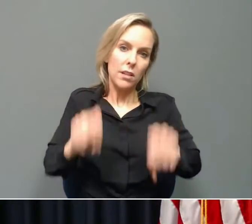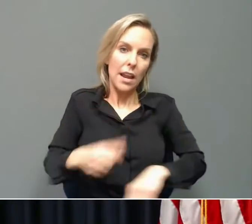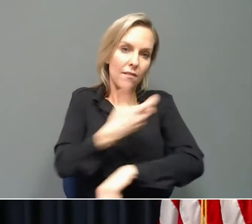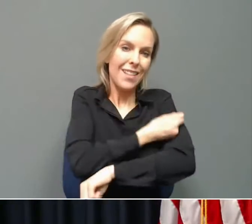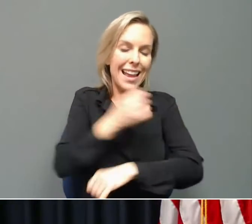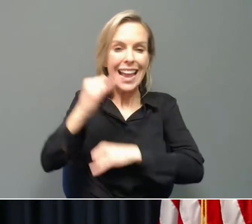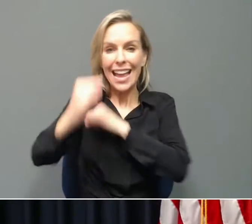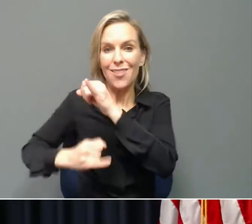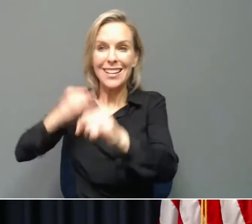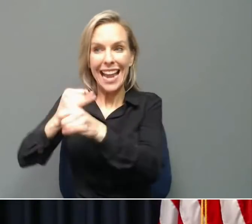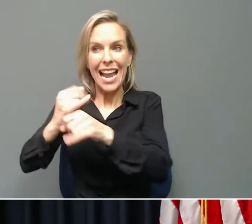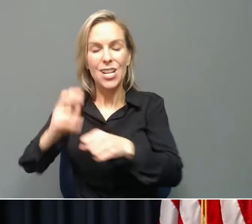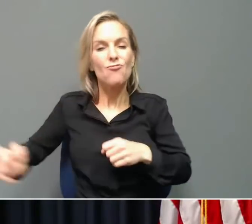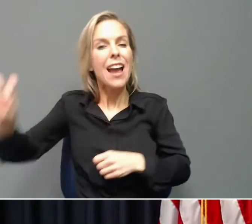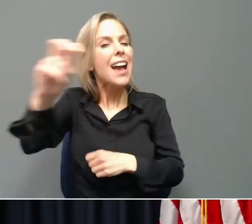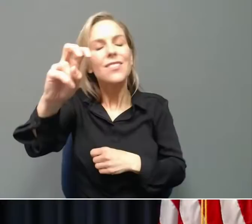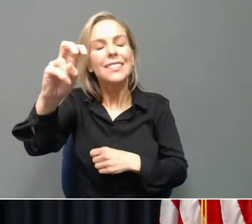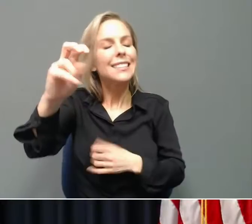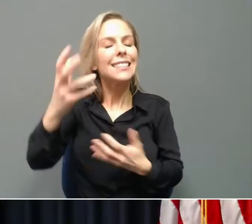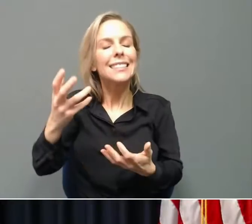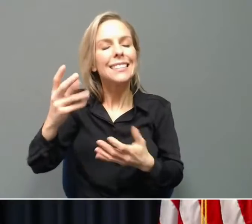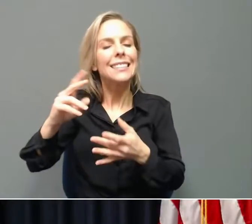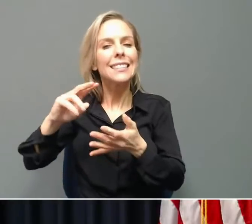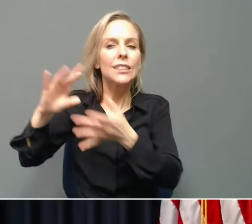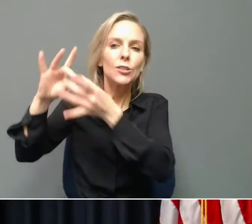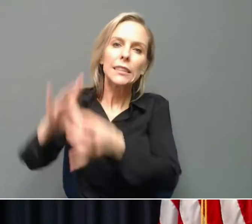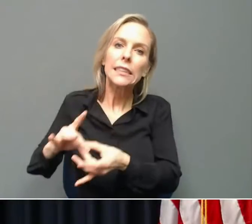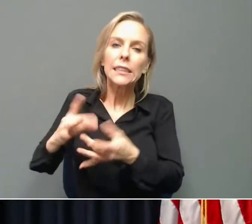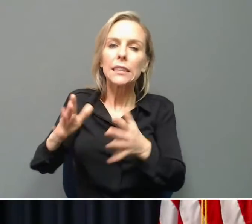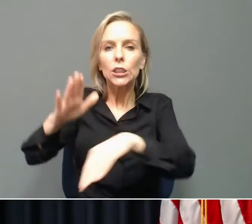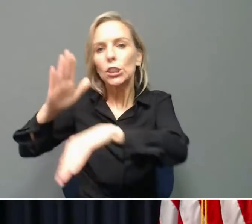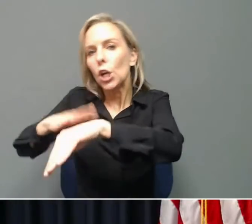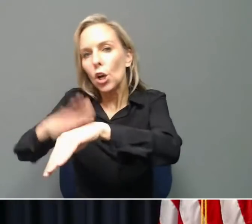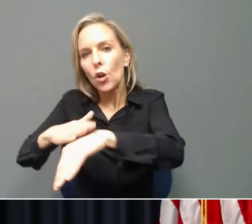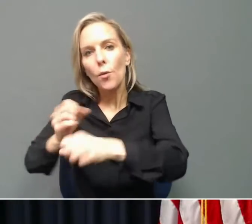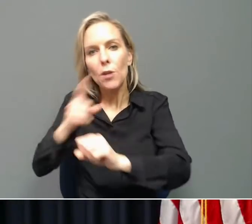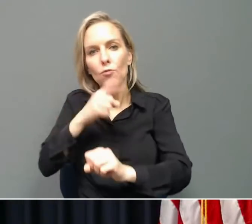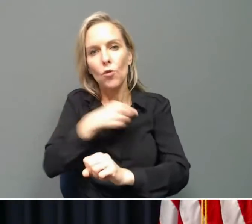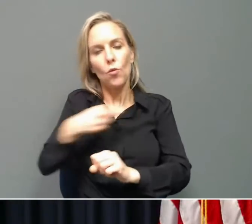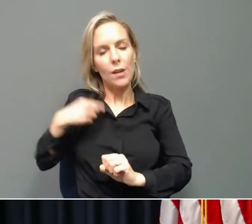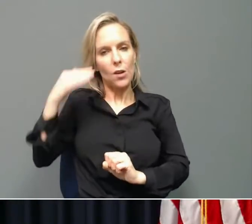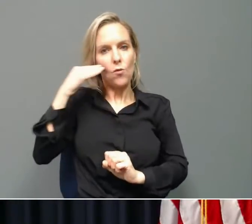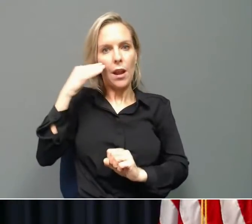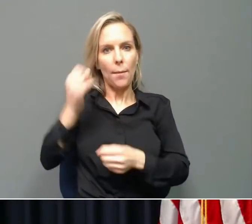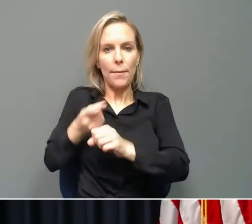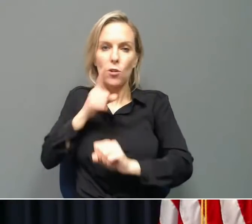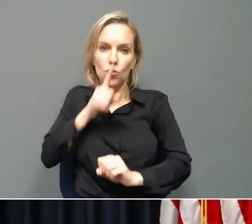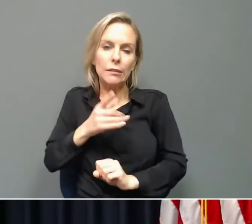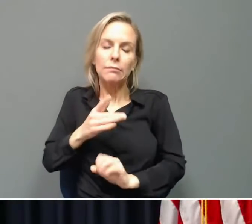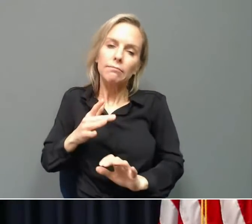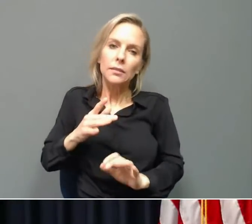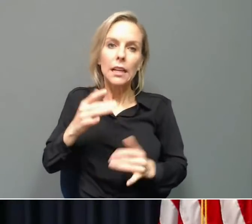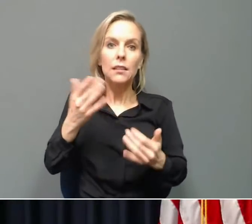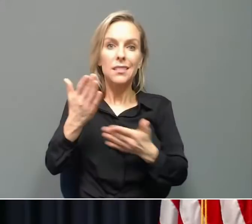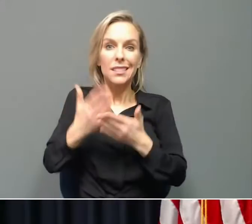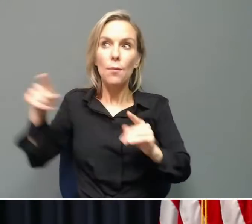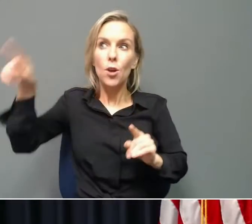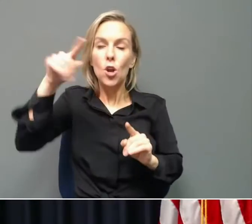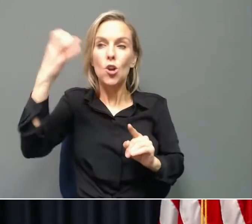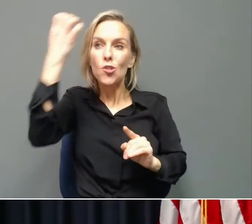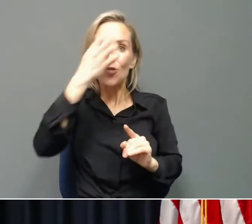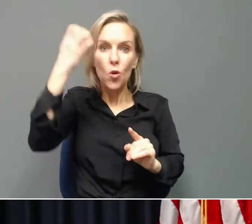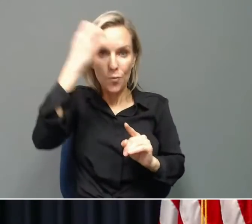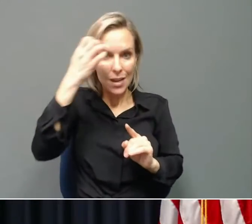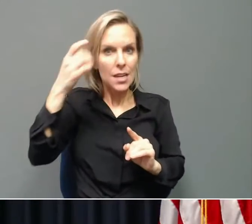it a variety of cautions that we need to take to heart. There are even some European countries where hesitancy is